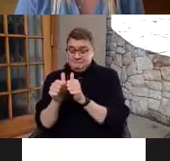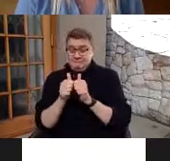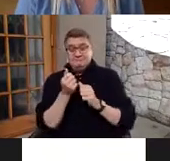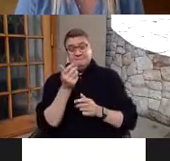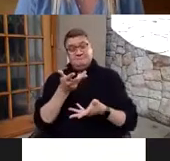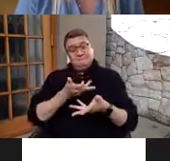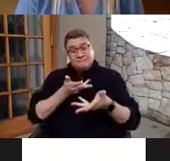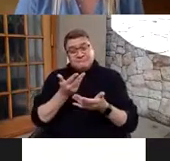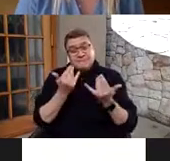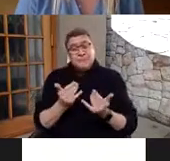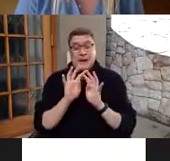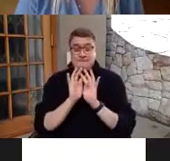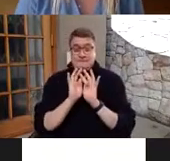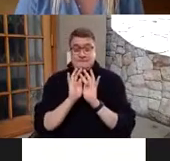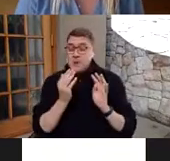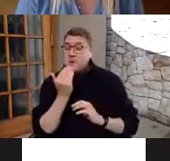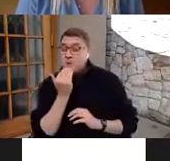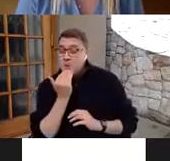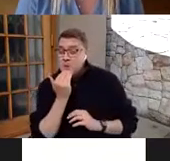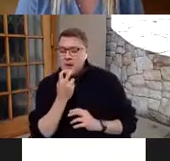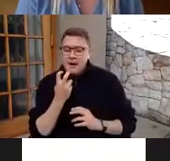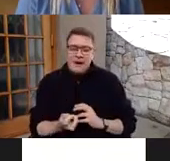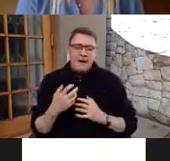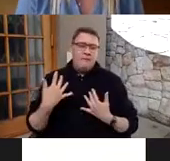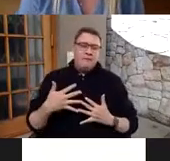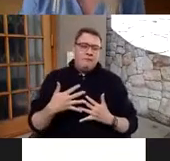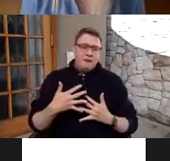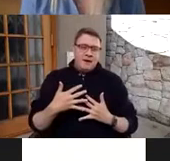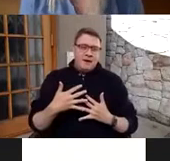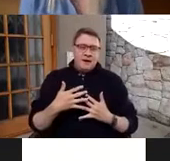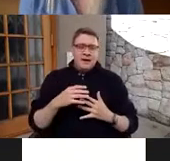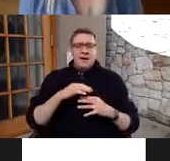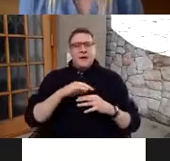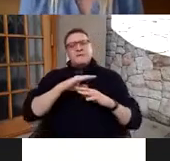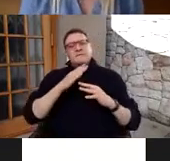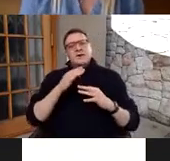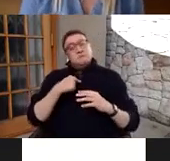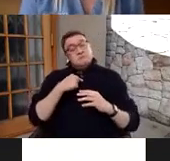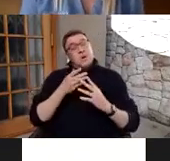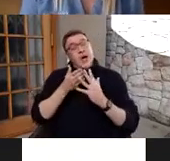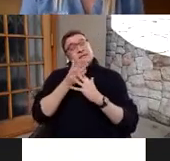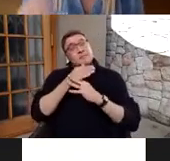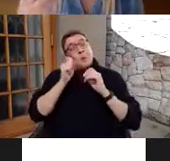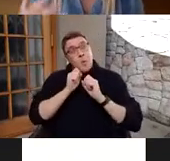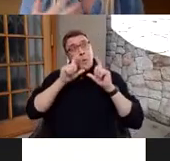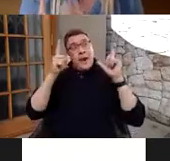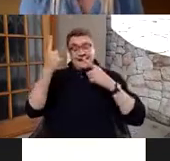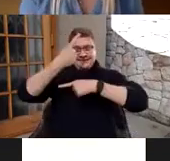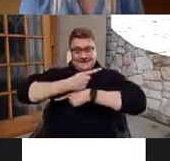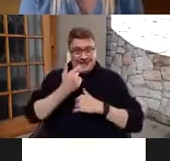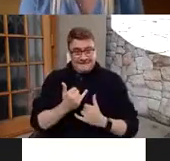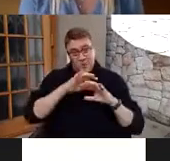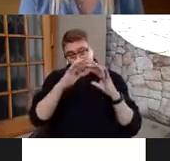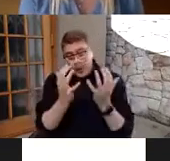joining us today for iStore Meets Global Accessibility Awareness Day. And I'm